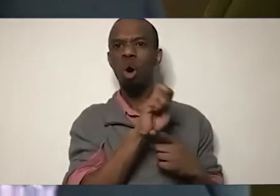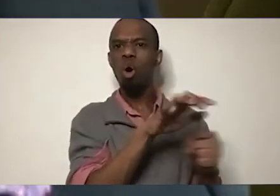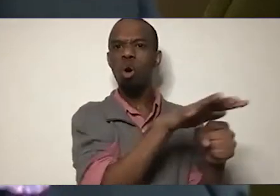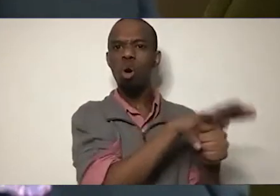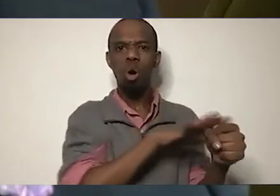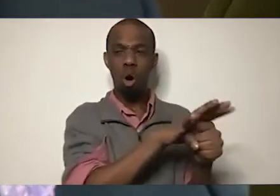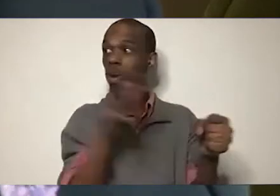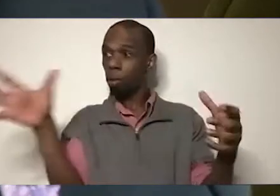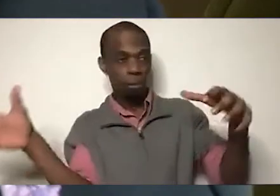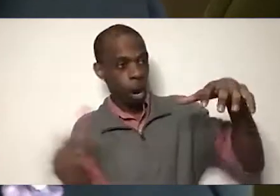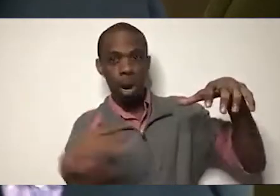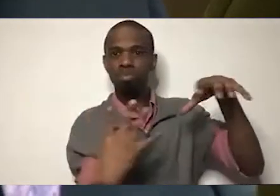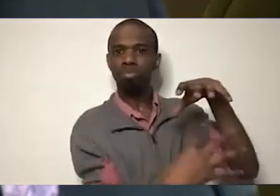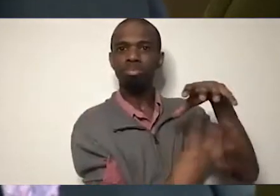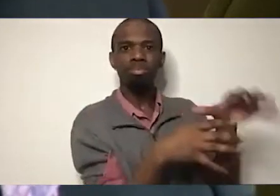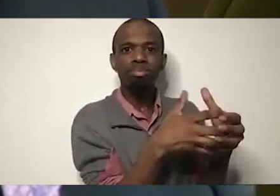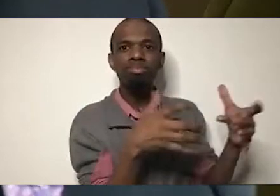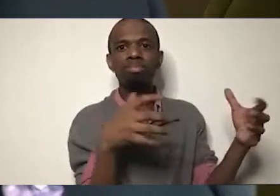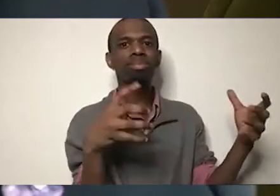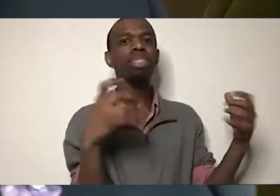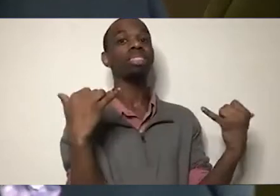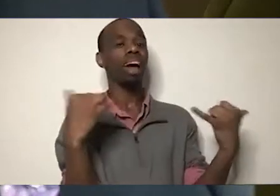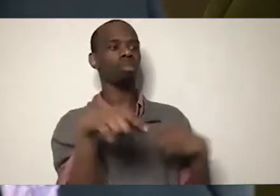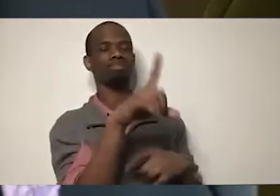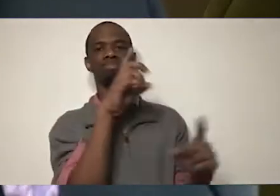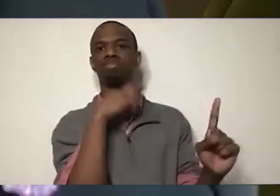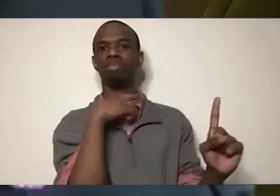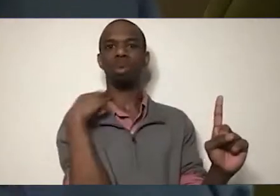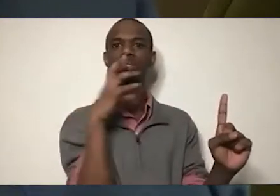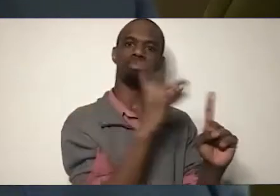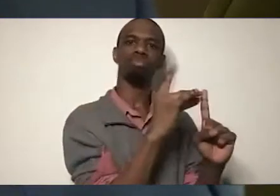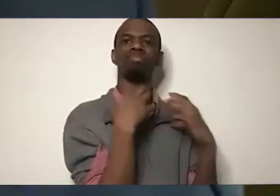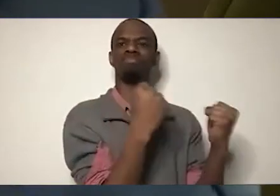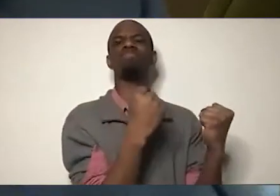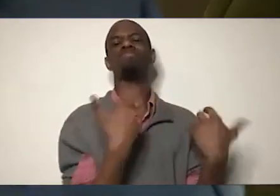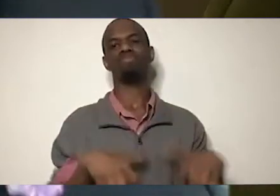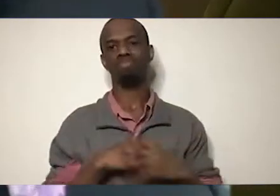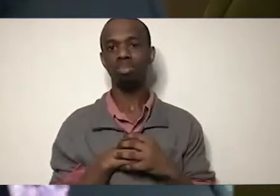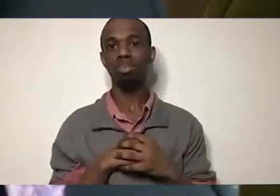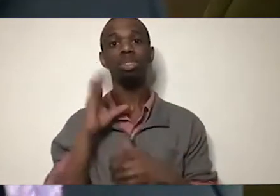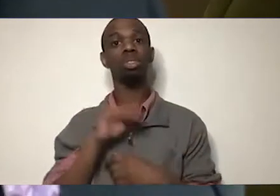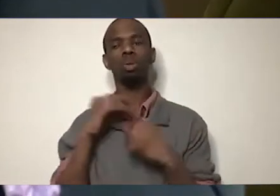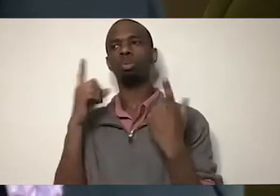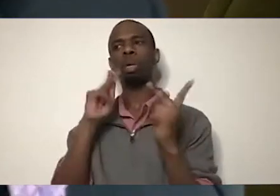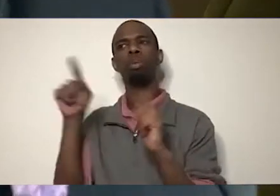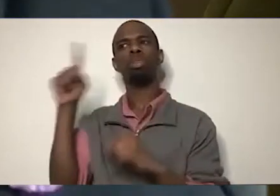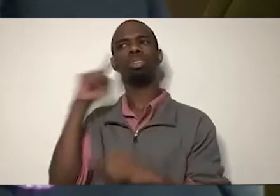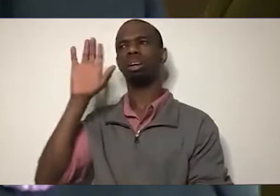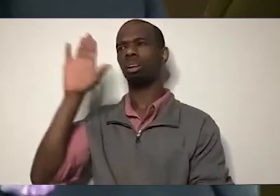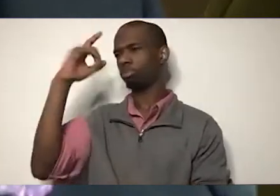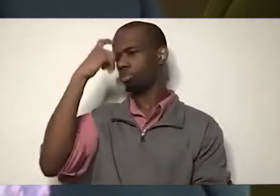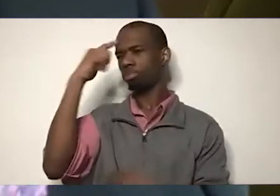at a socioeconomic issue. We're not. We're looking at a racial issue. There are all kinds of studies. There's no question about that. The data clearly show, but